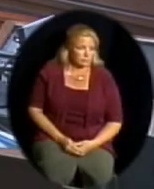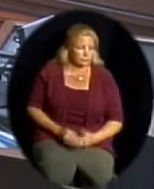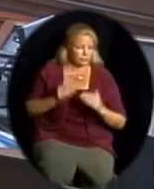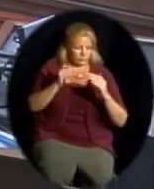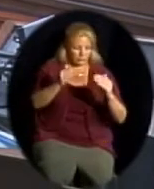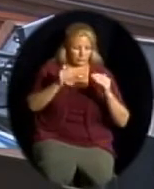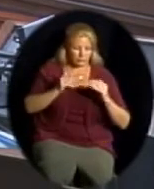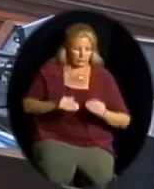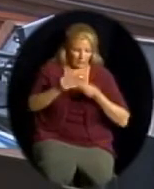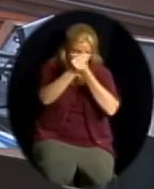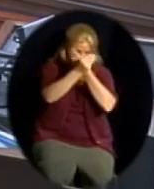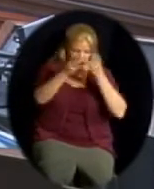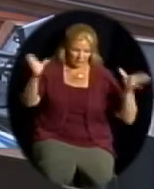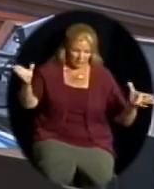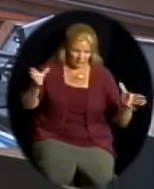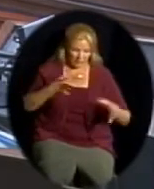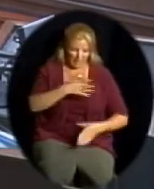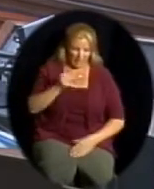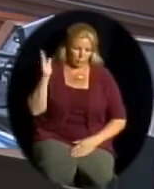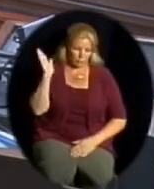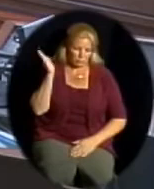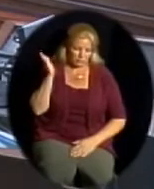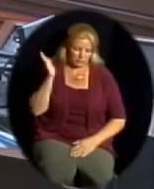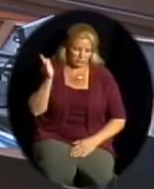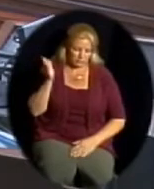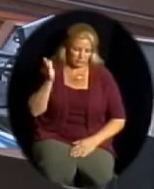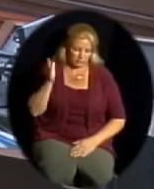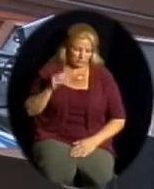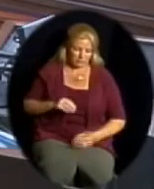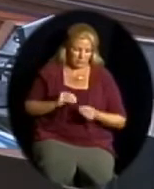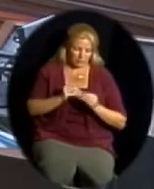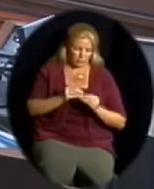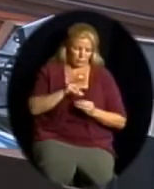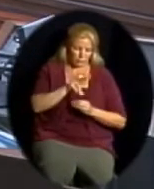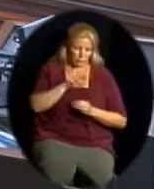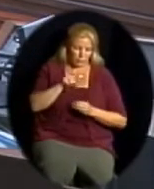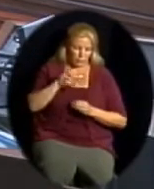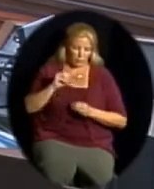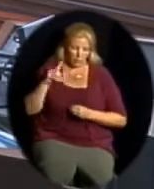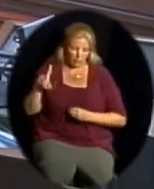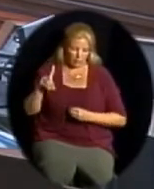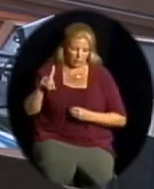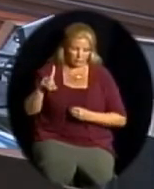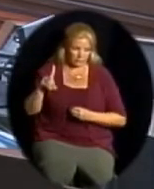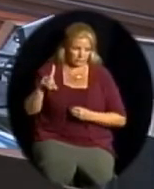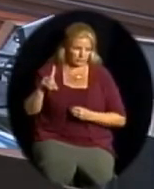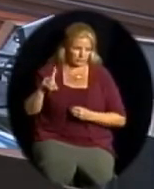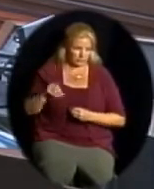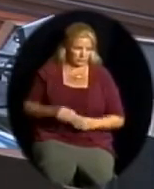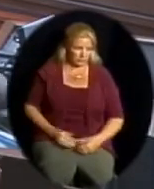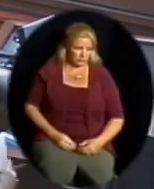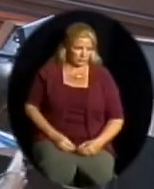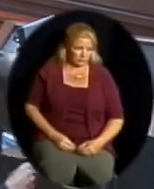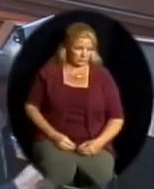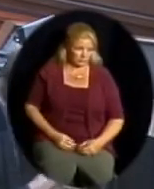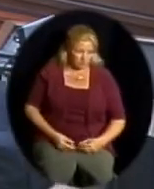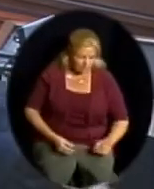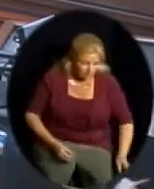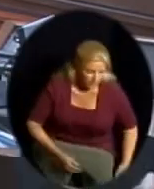to information and presentation items, item 2.01 on the balanced scorecard. Dr. All, would you wish to make some opening